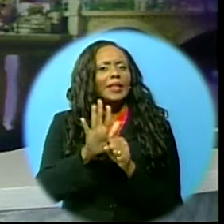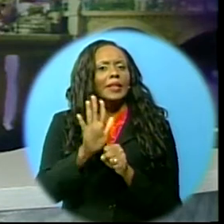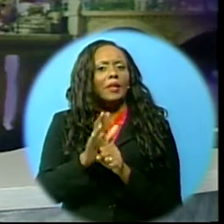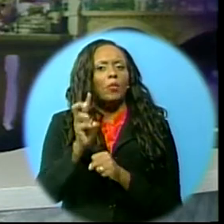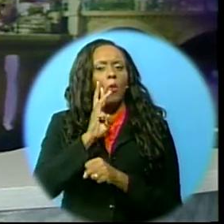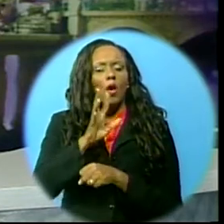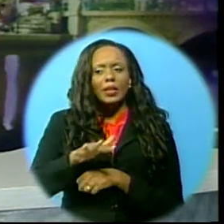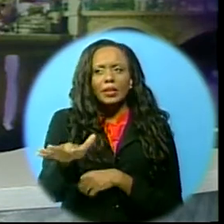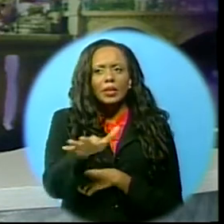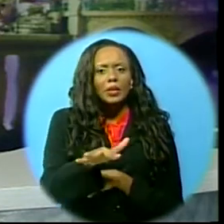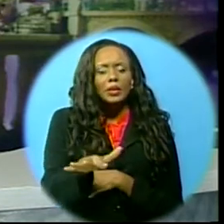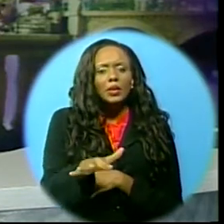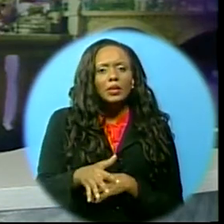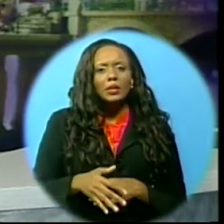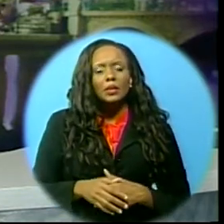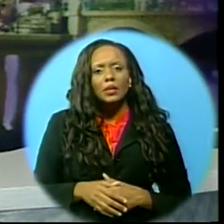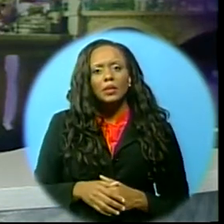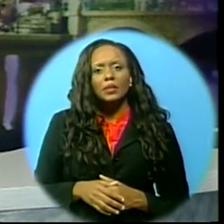lack of water in the area.